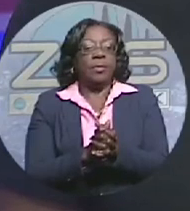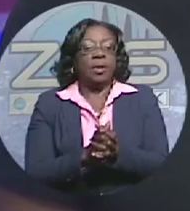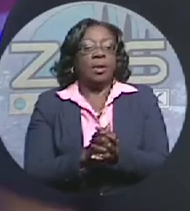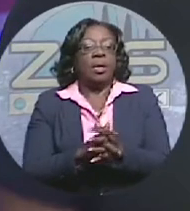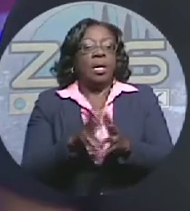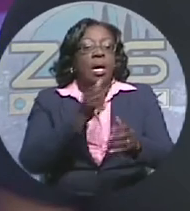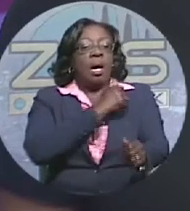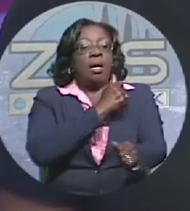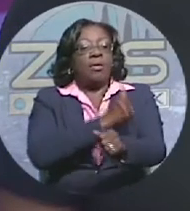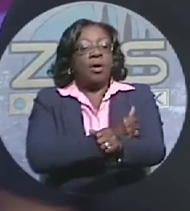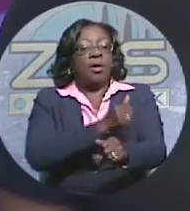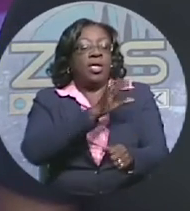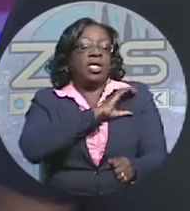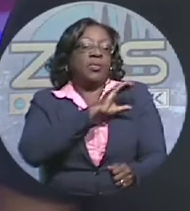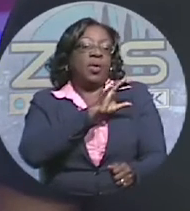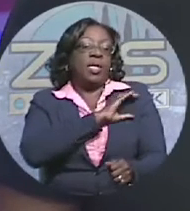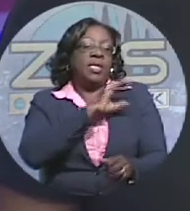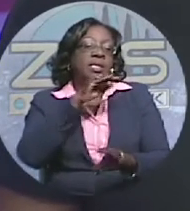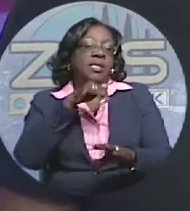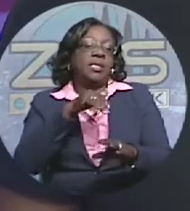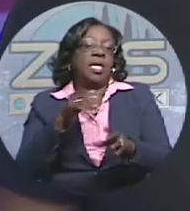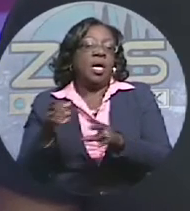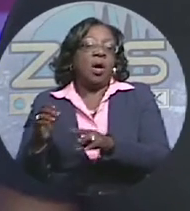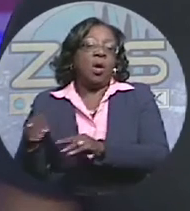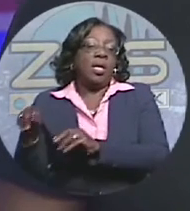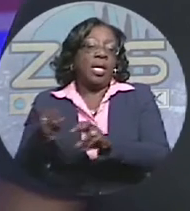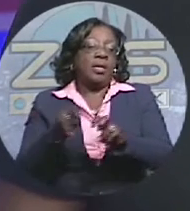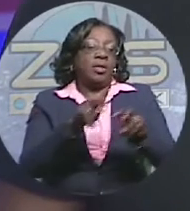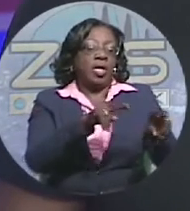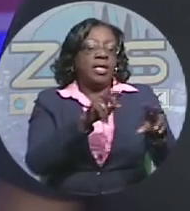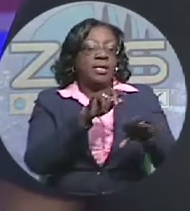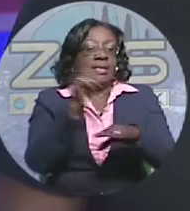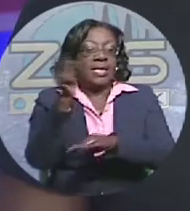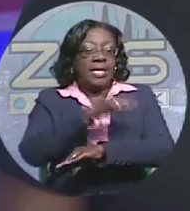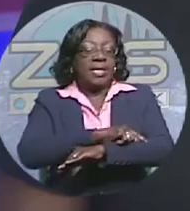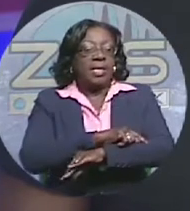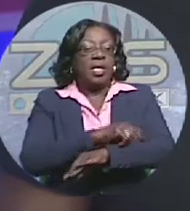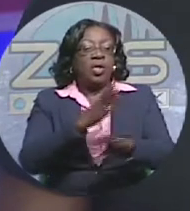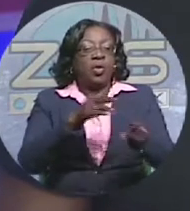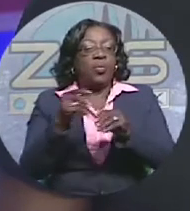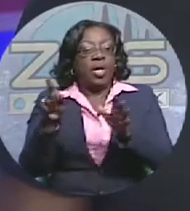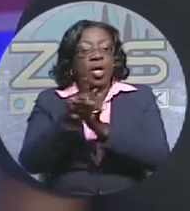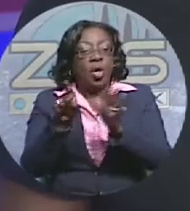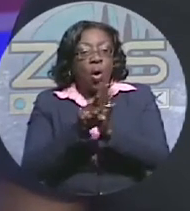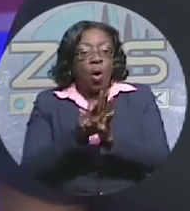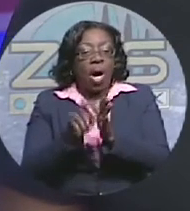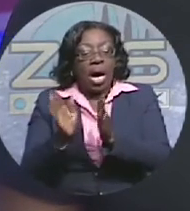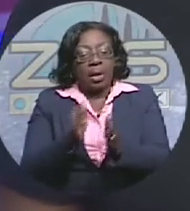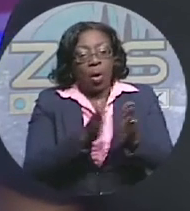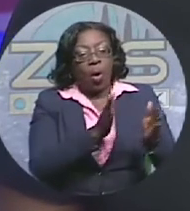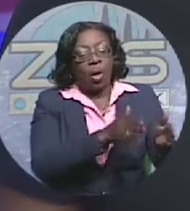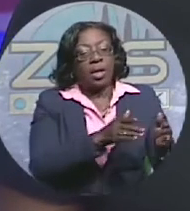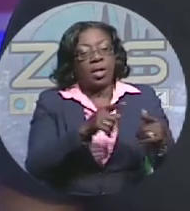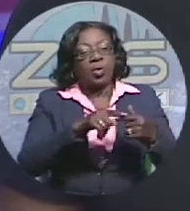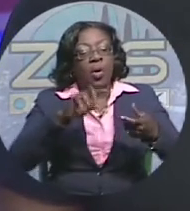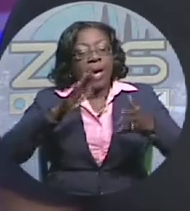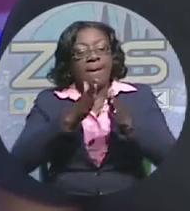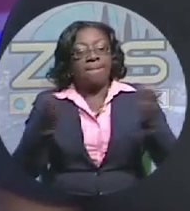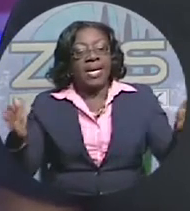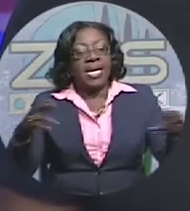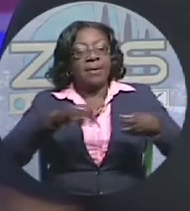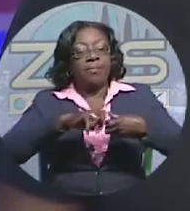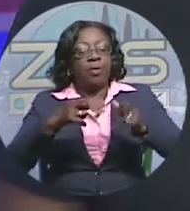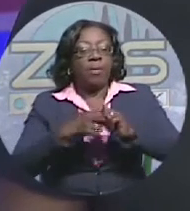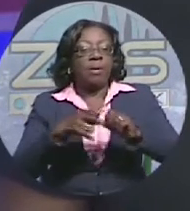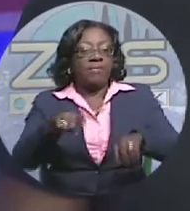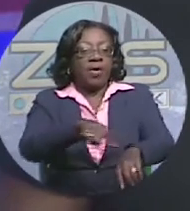Authorities on a mission today to bring law and order to a sector of our society that has proved problematic for some time. Today, they hit the streets